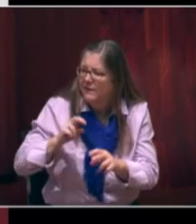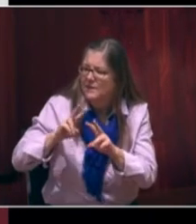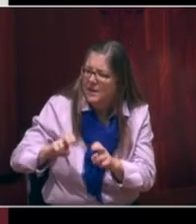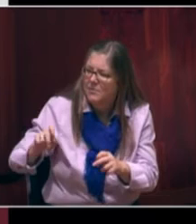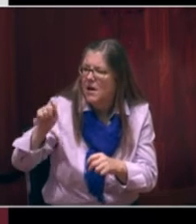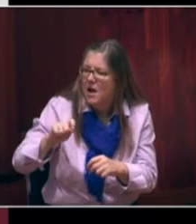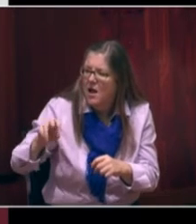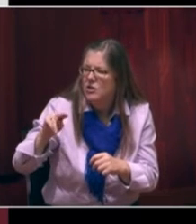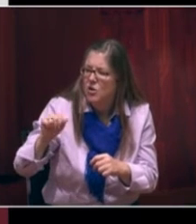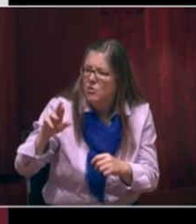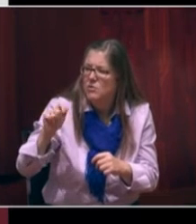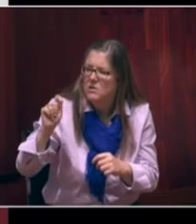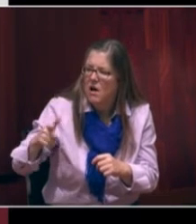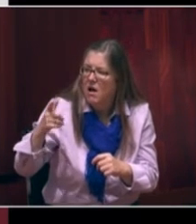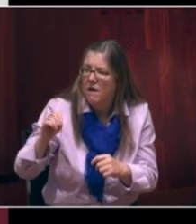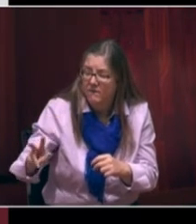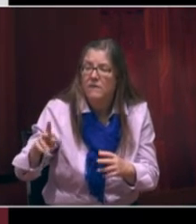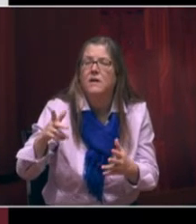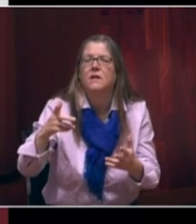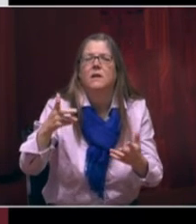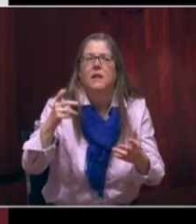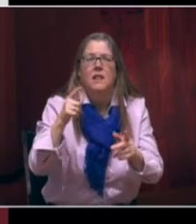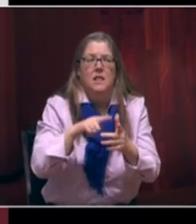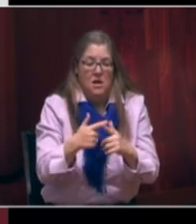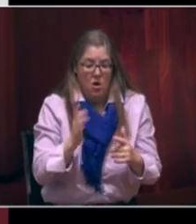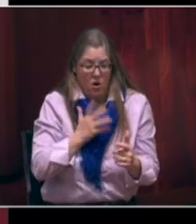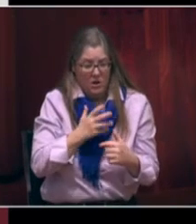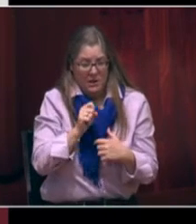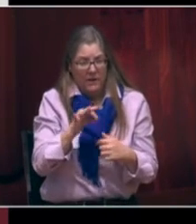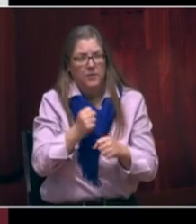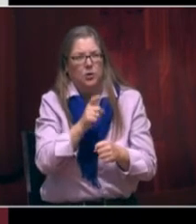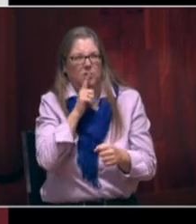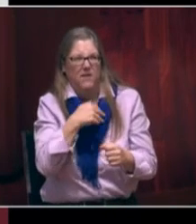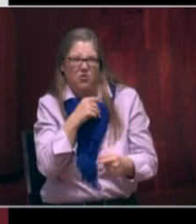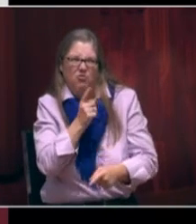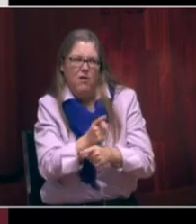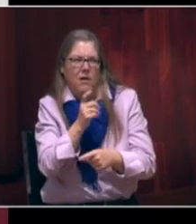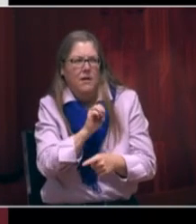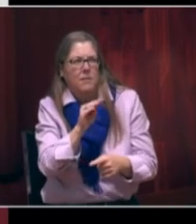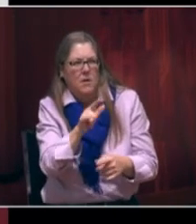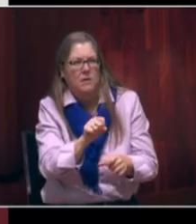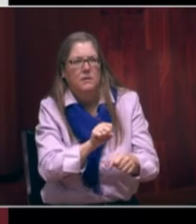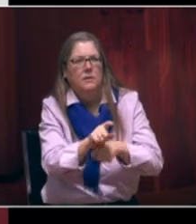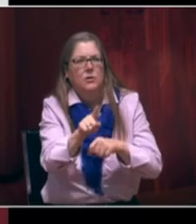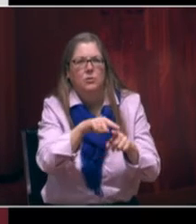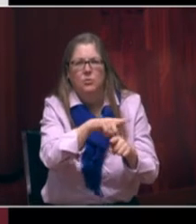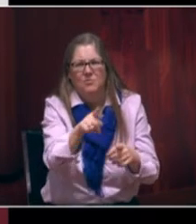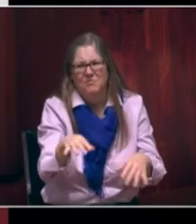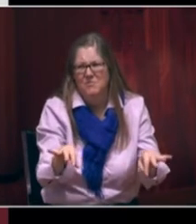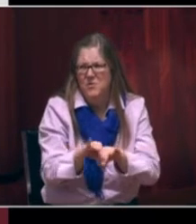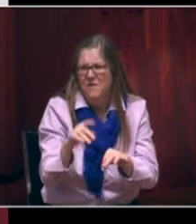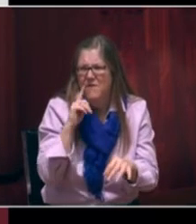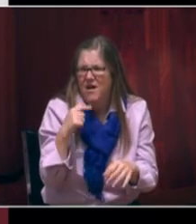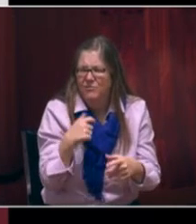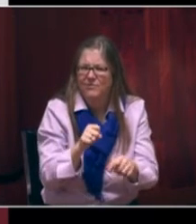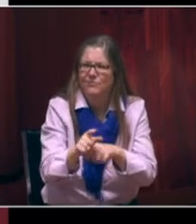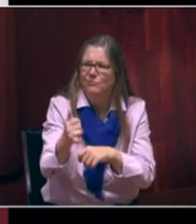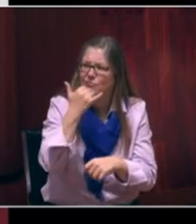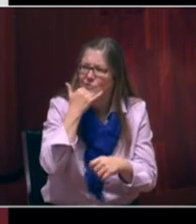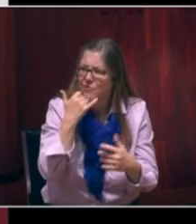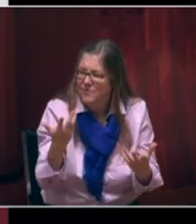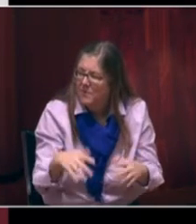rmselfassessment@nara.gov, and our staff can make sure that we have the right email to send the links to. It's very important for us. And for the SAO